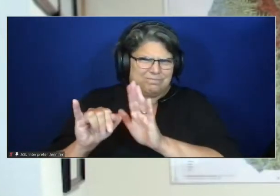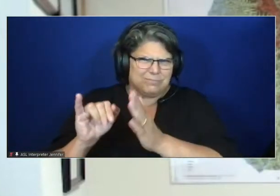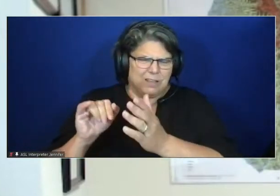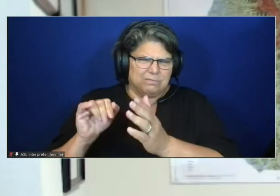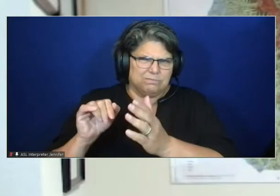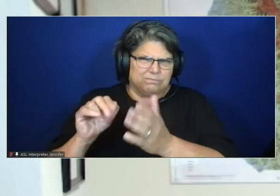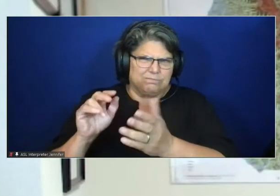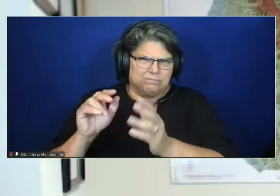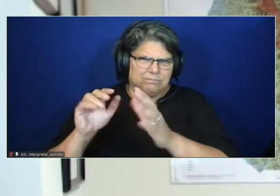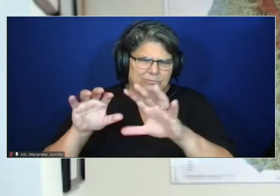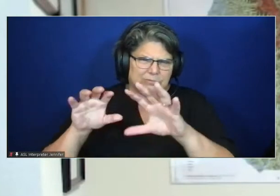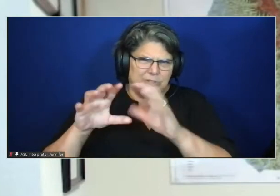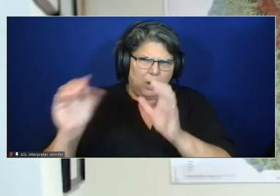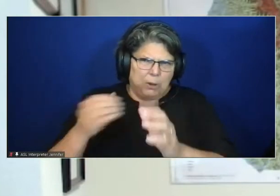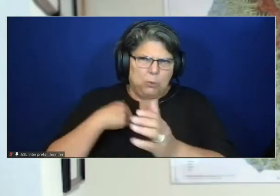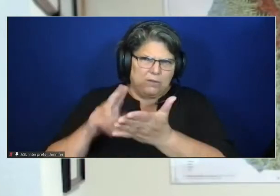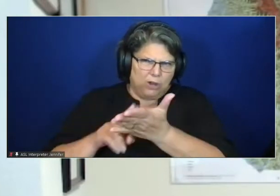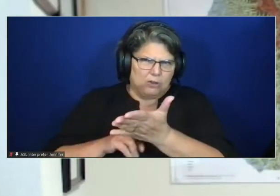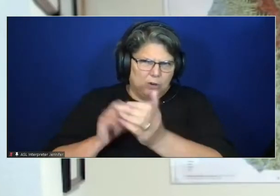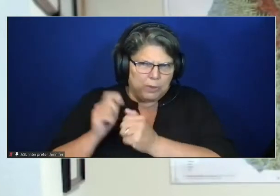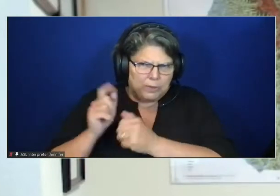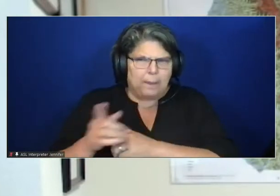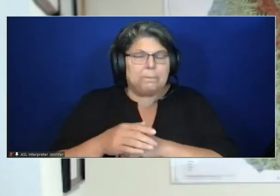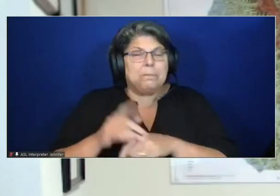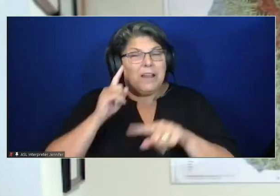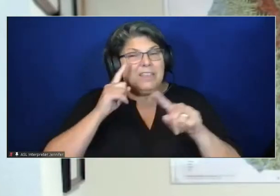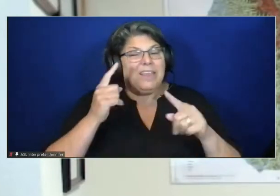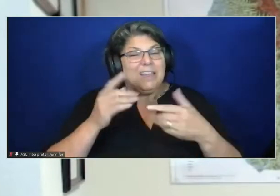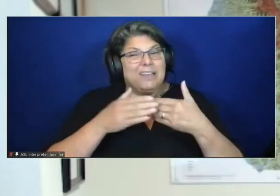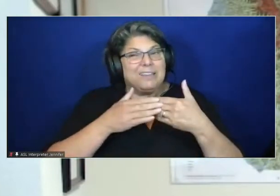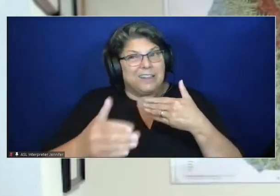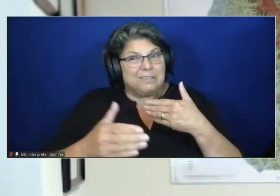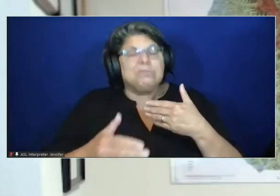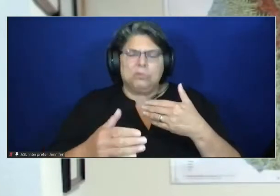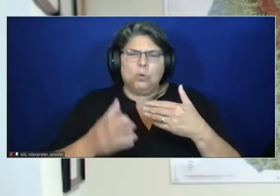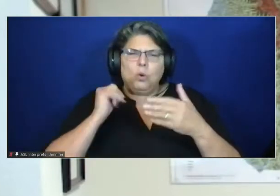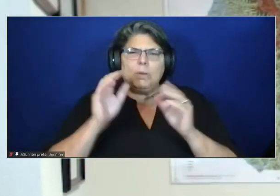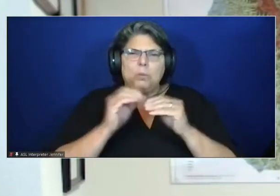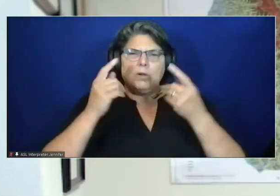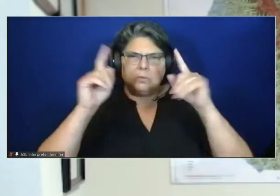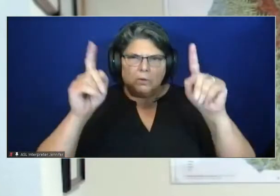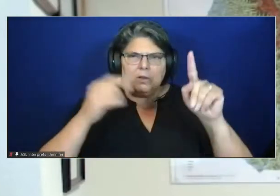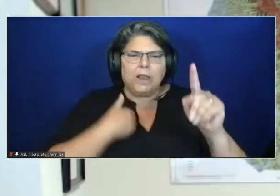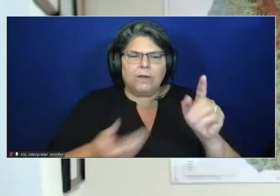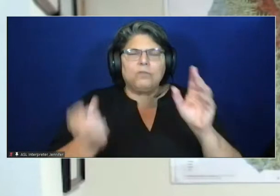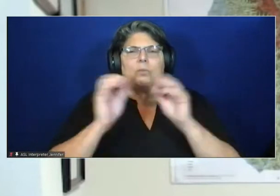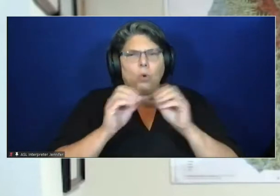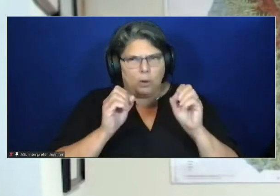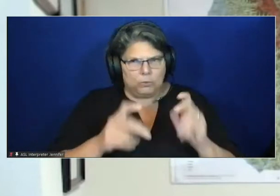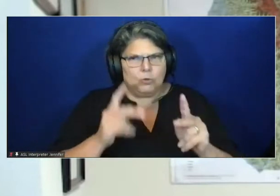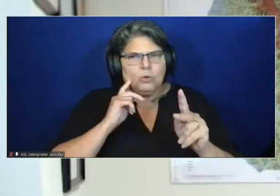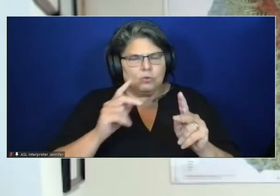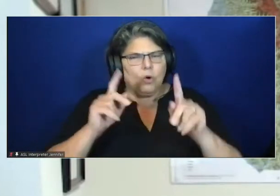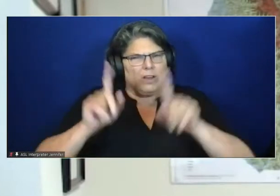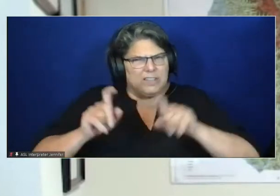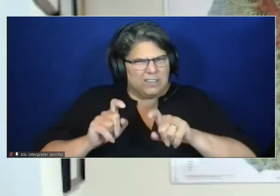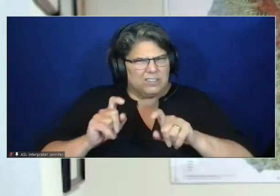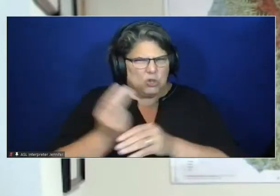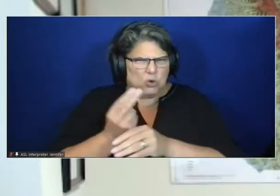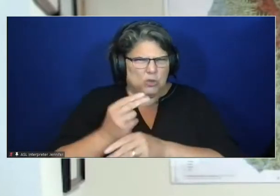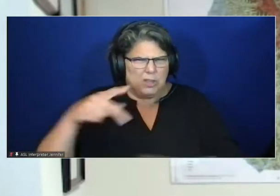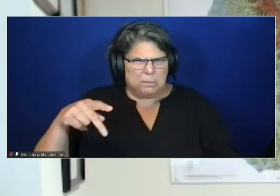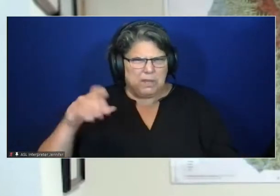this coming week it's going to be much more successful, and there'll be adequate testing opportunities for PCR in all of the towns and